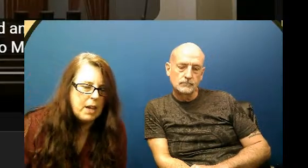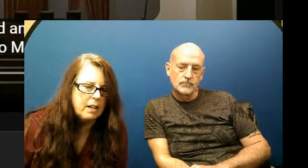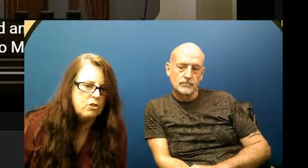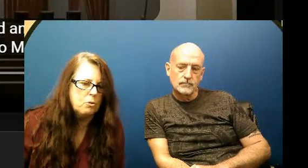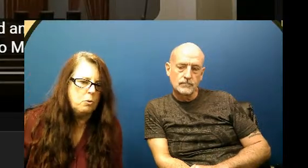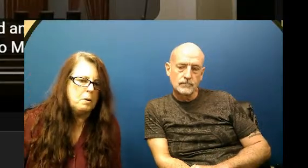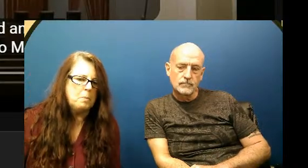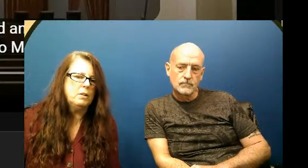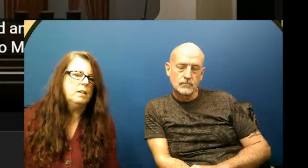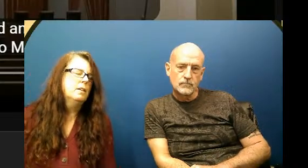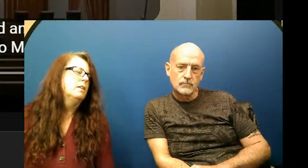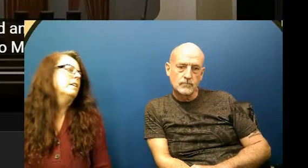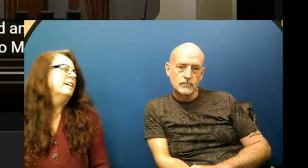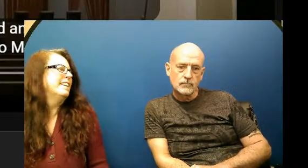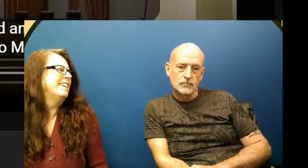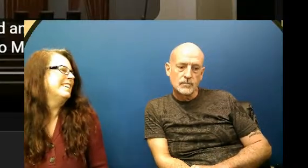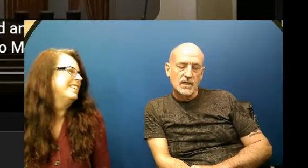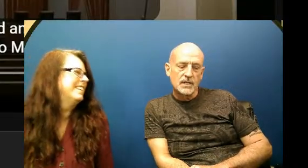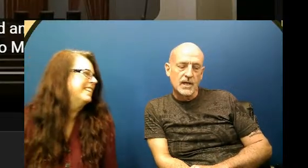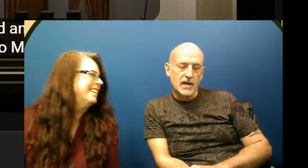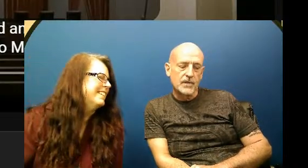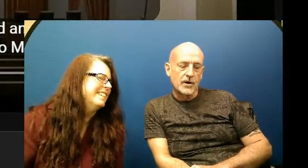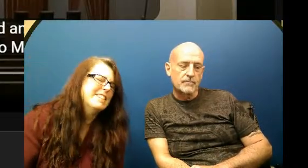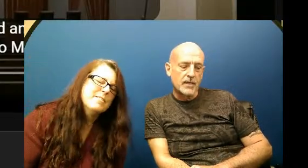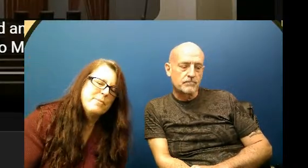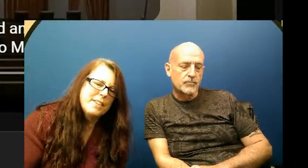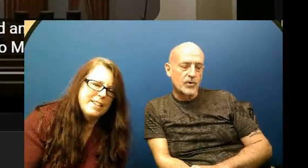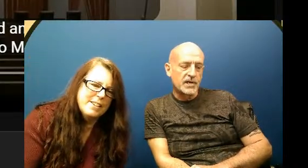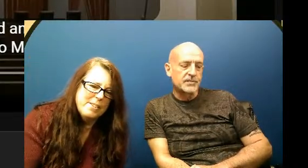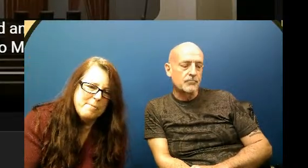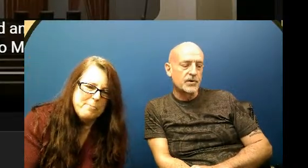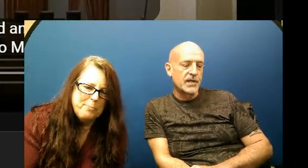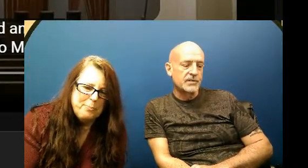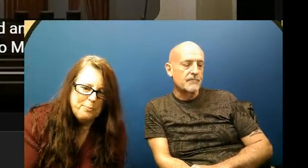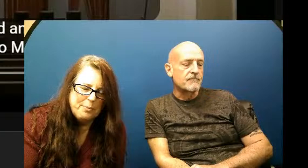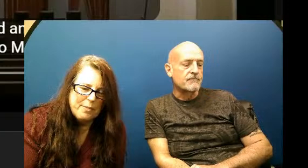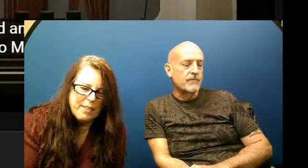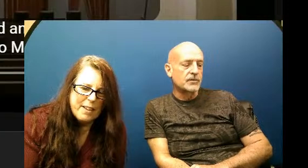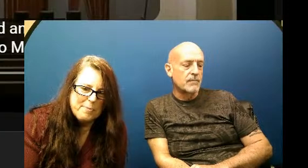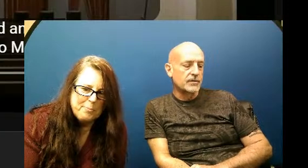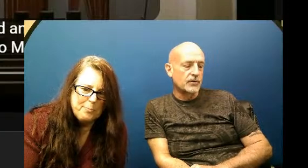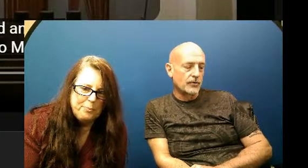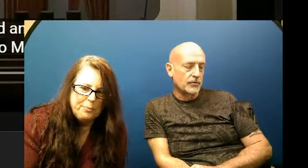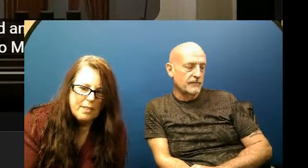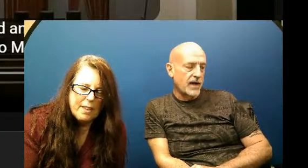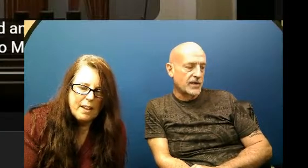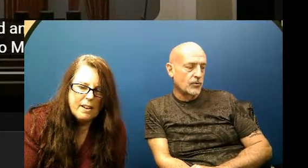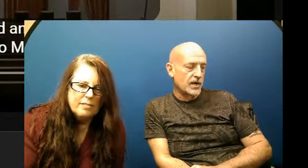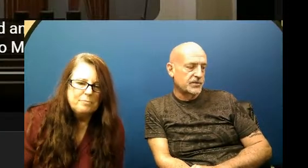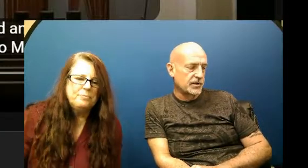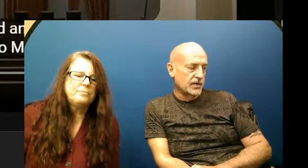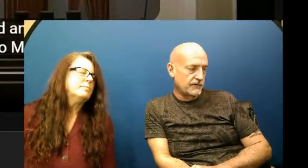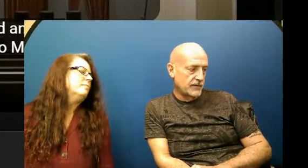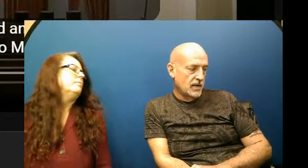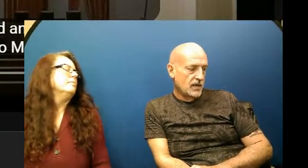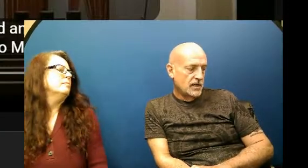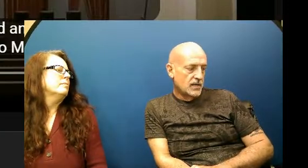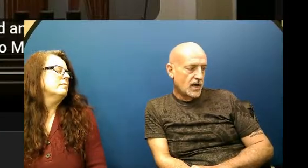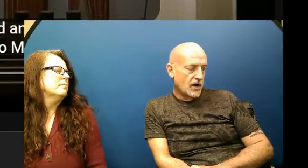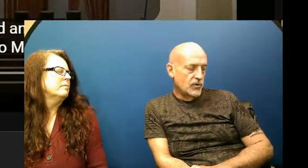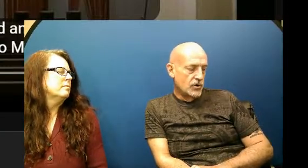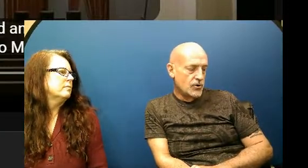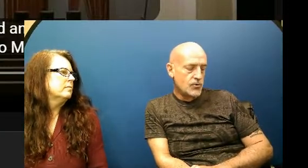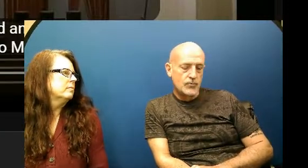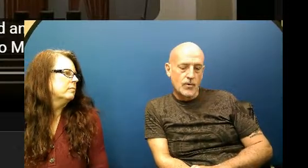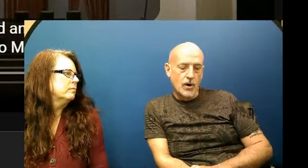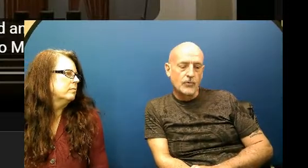so and your whole property. Yeah, we need some fundamental evaluation